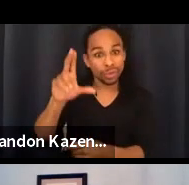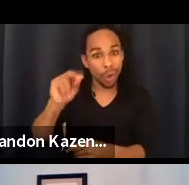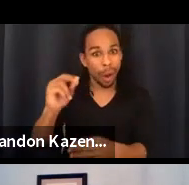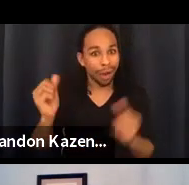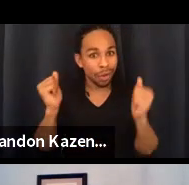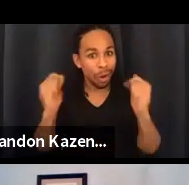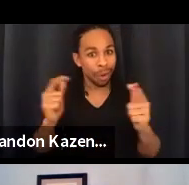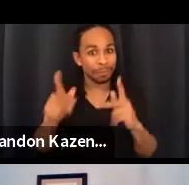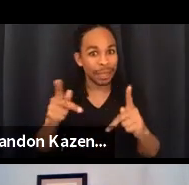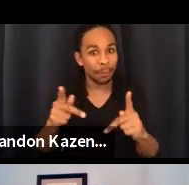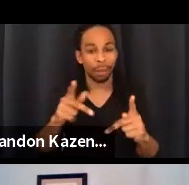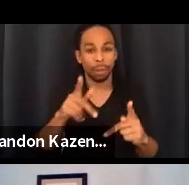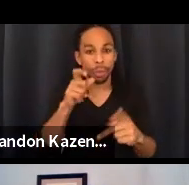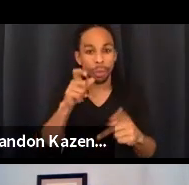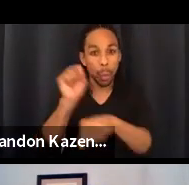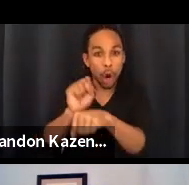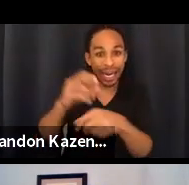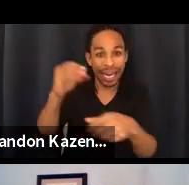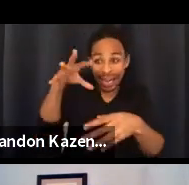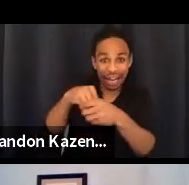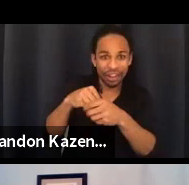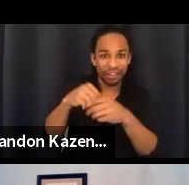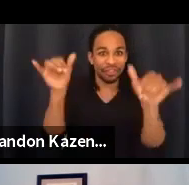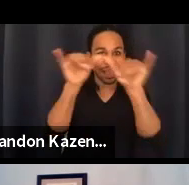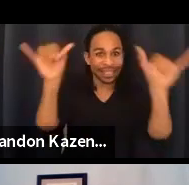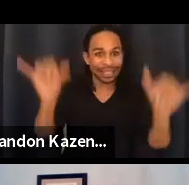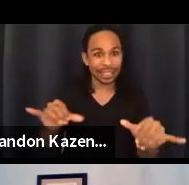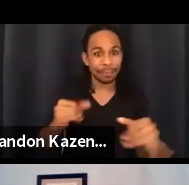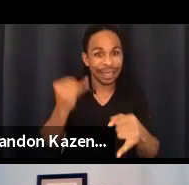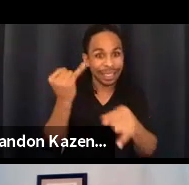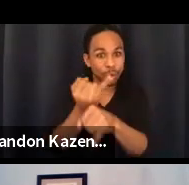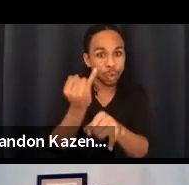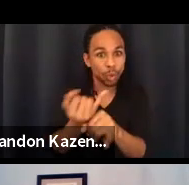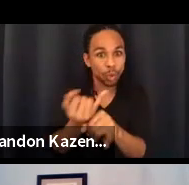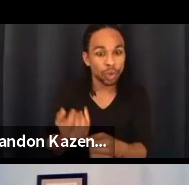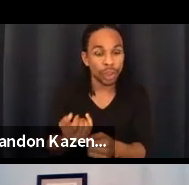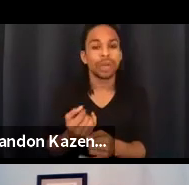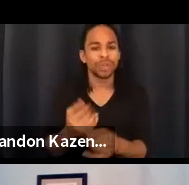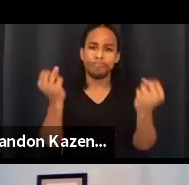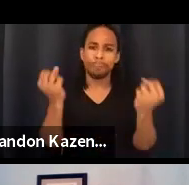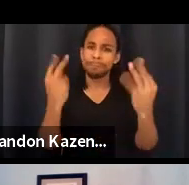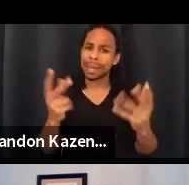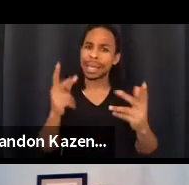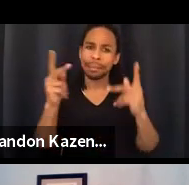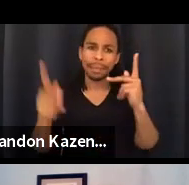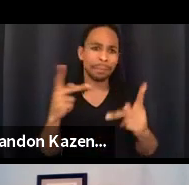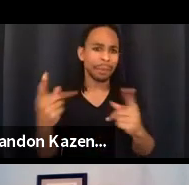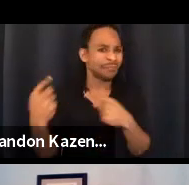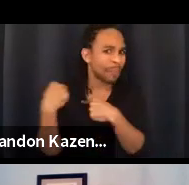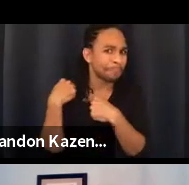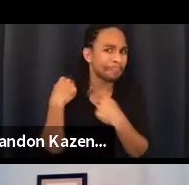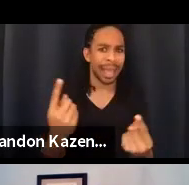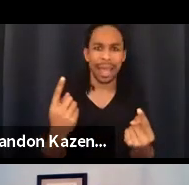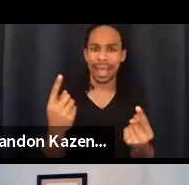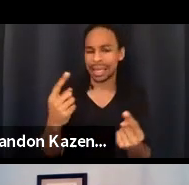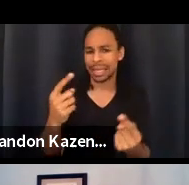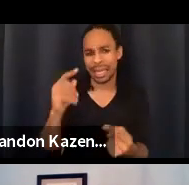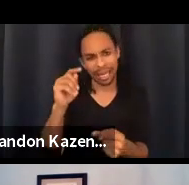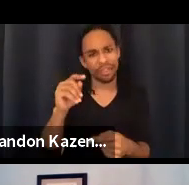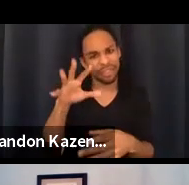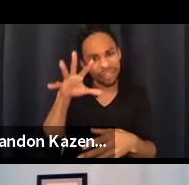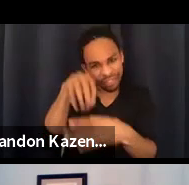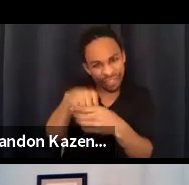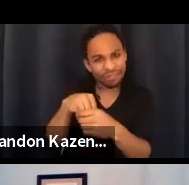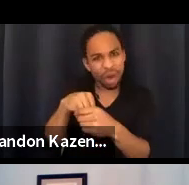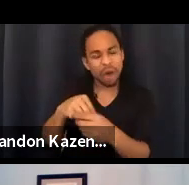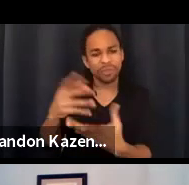is that they have institutional history, right? So some of them have been at these institutions for 35, 40 years. And so they've seen how it's shifted and